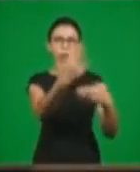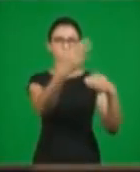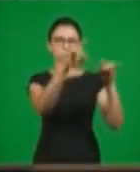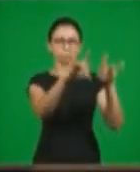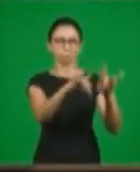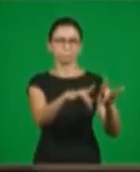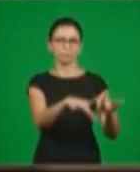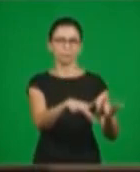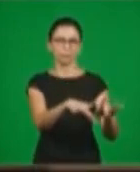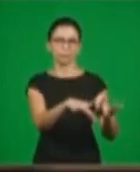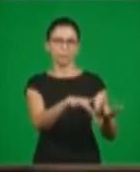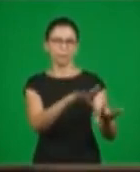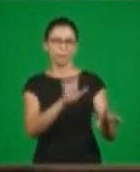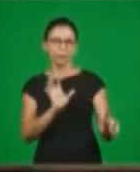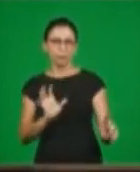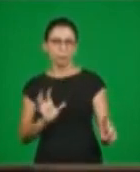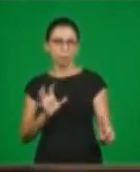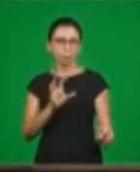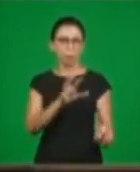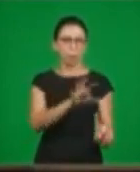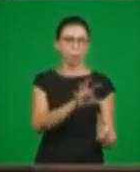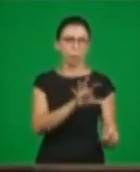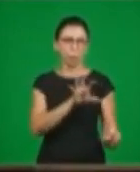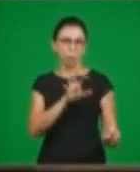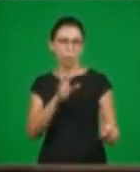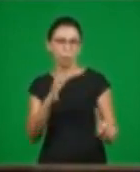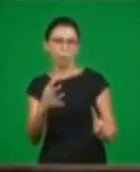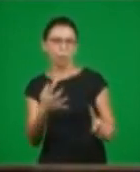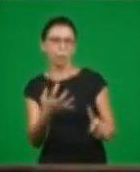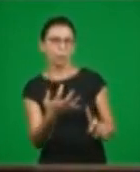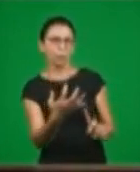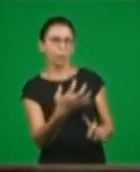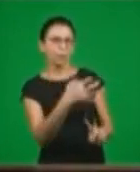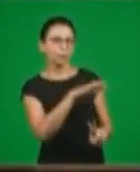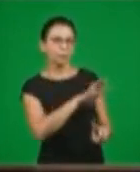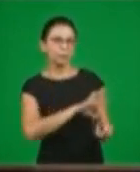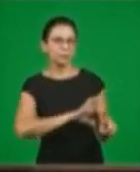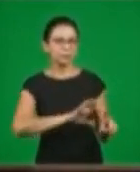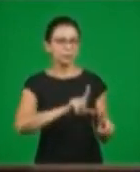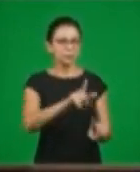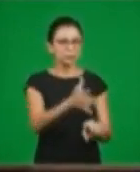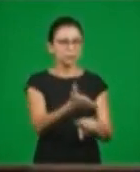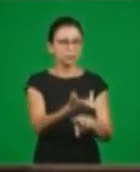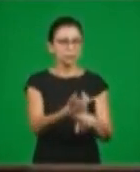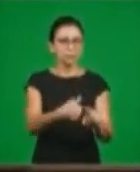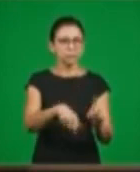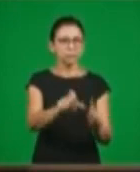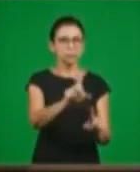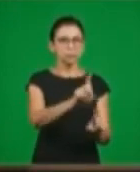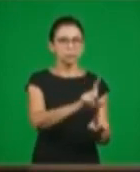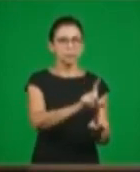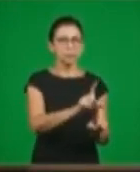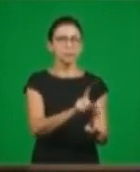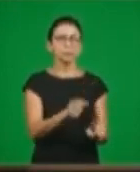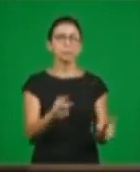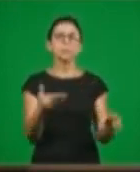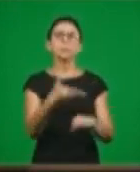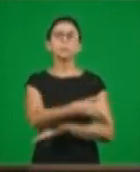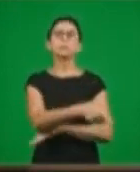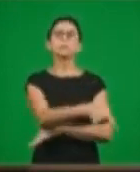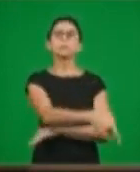and there was a world that came inside. What was the world? It was the sadness,